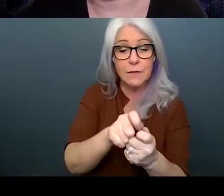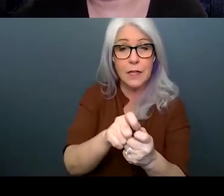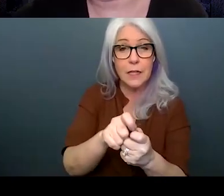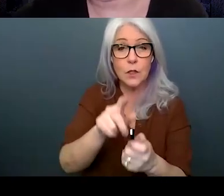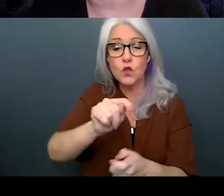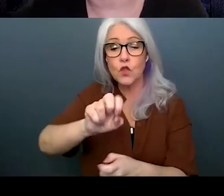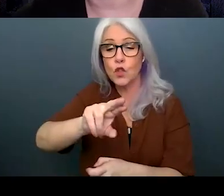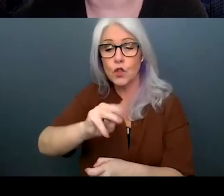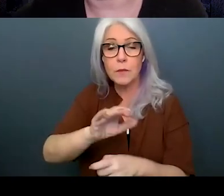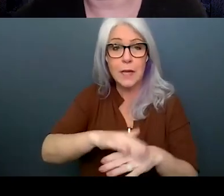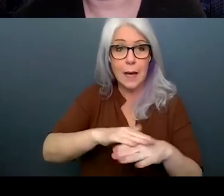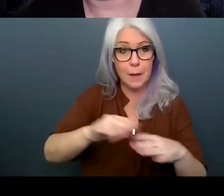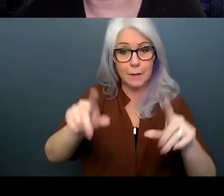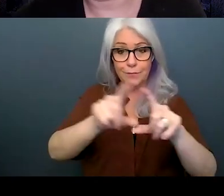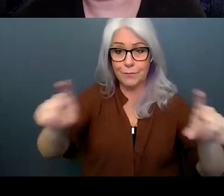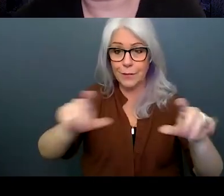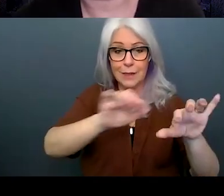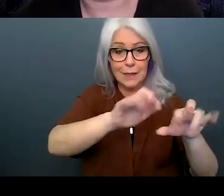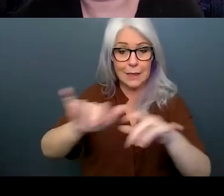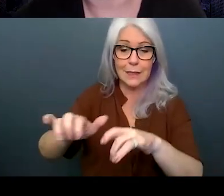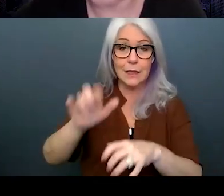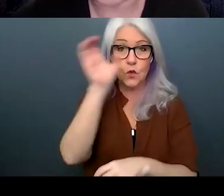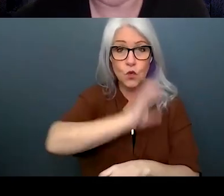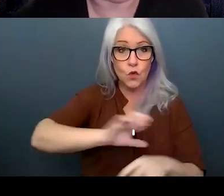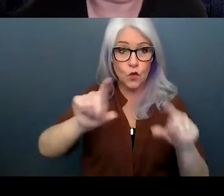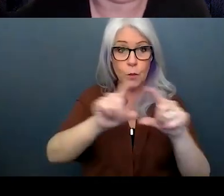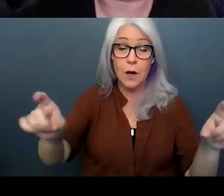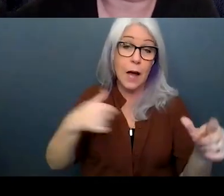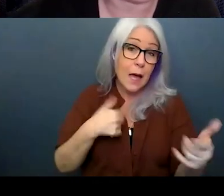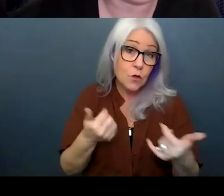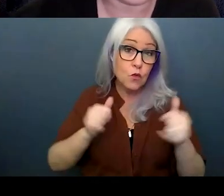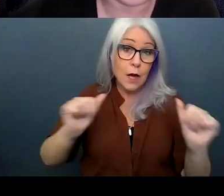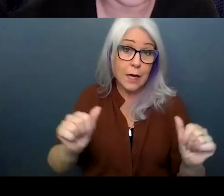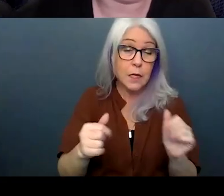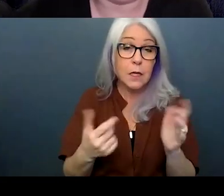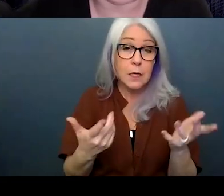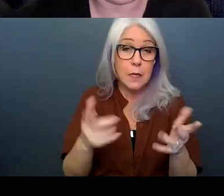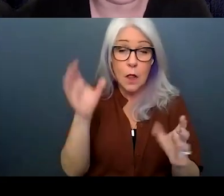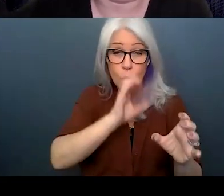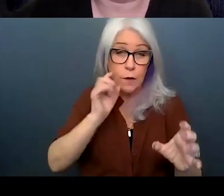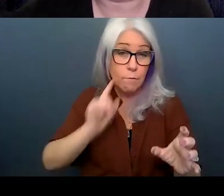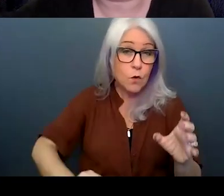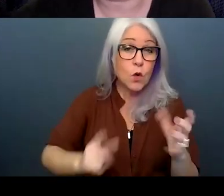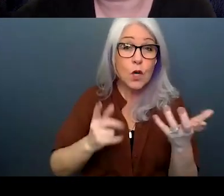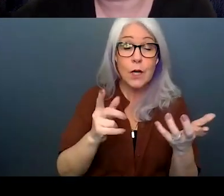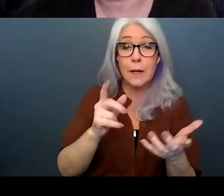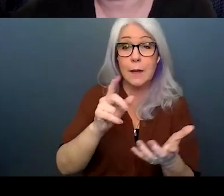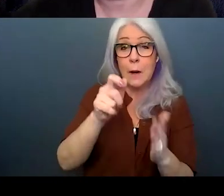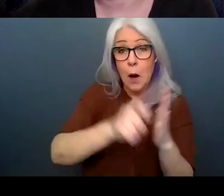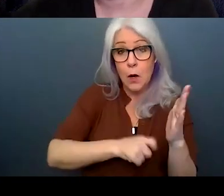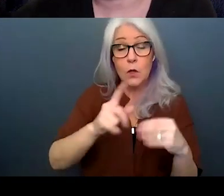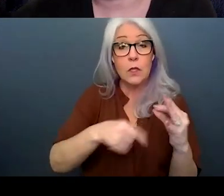here. And so in this case, I tried searching for articles on nursing and the coronavirus.